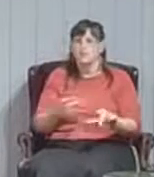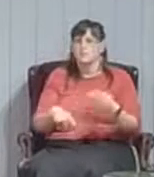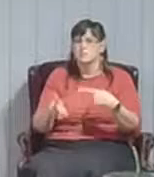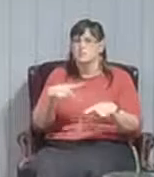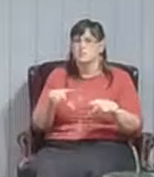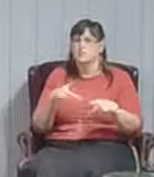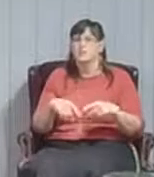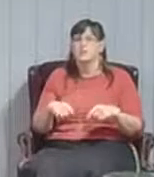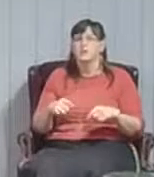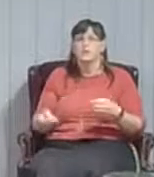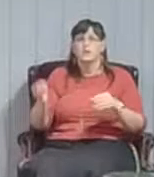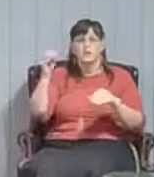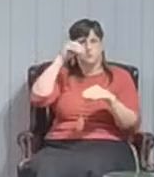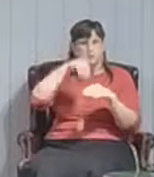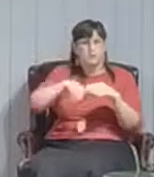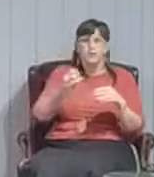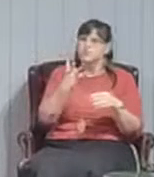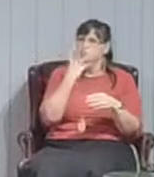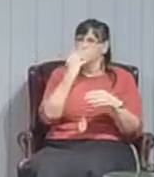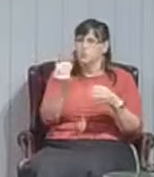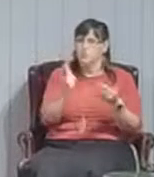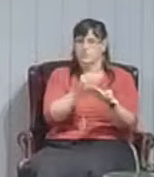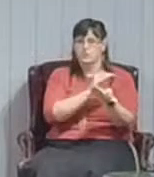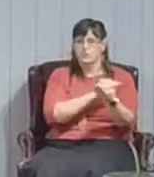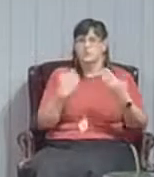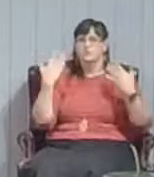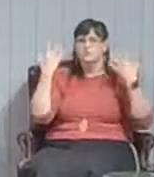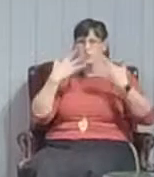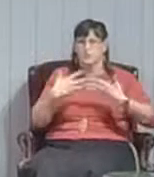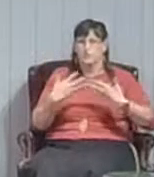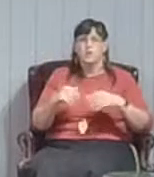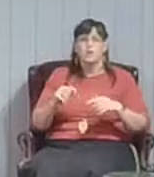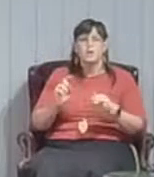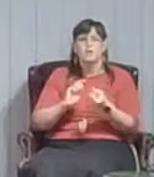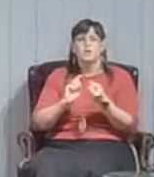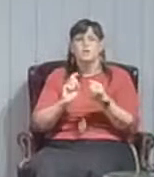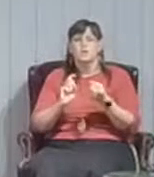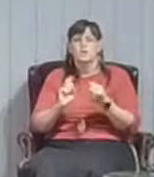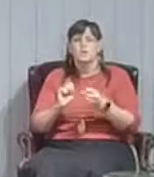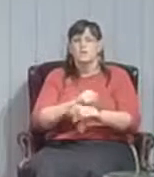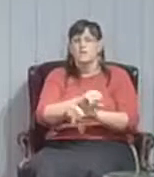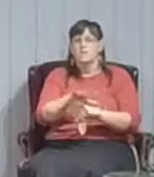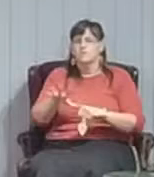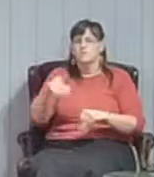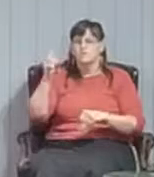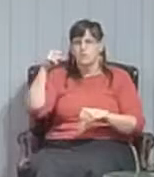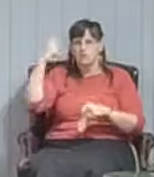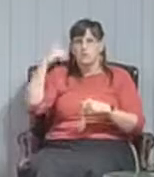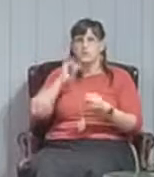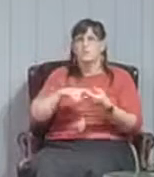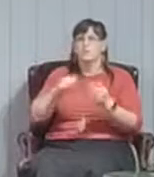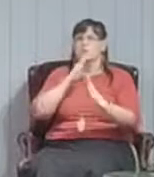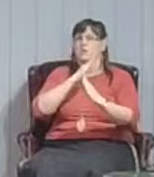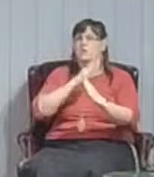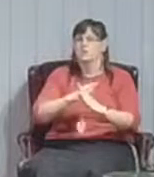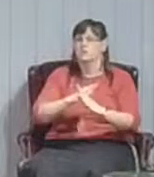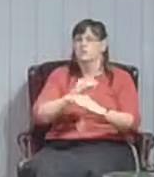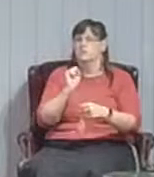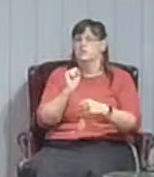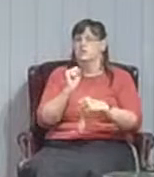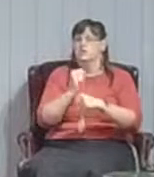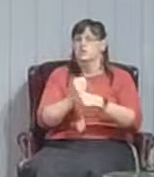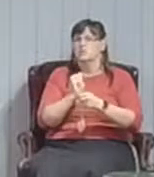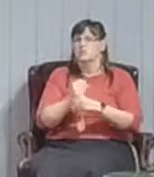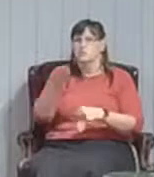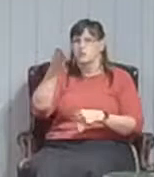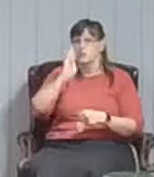sheep's clothing in our churches. He can sway our own thinking so that we become a hindrance to the house of God, to the work of God. But we are not ignorant